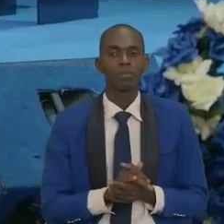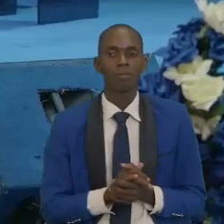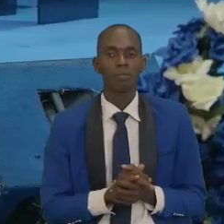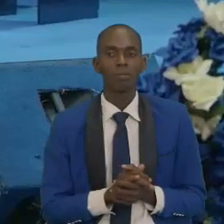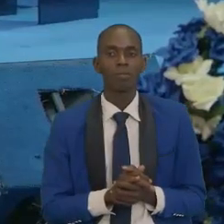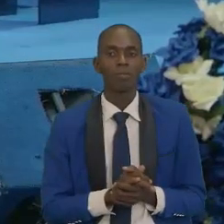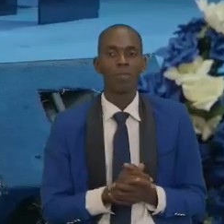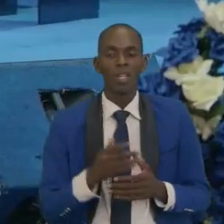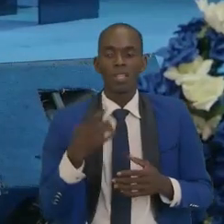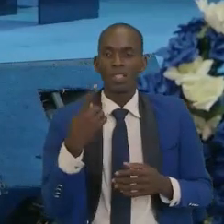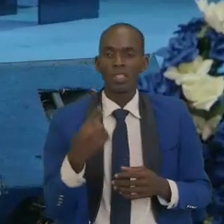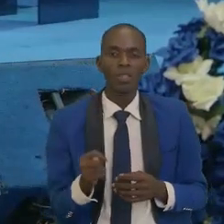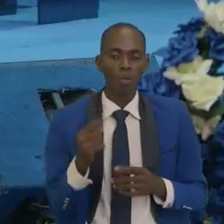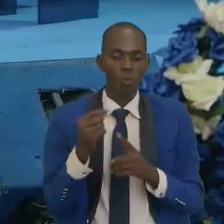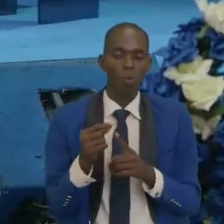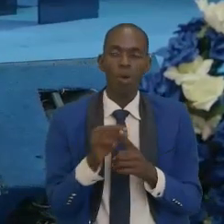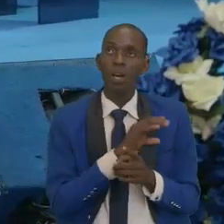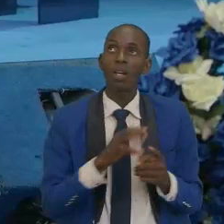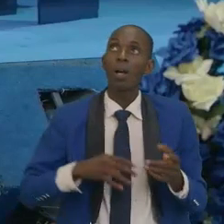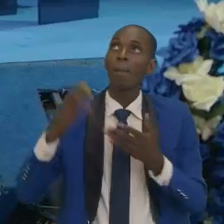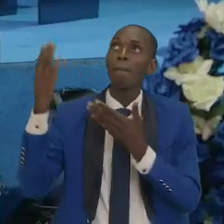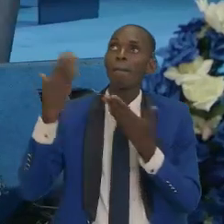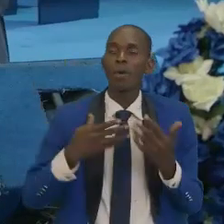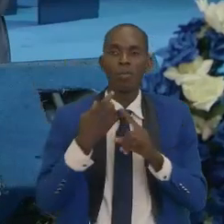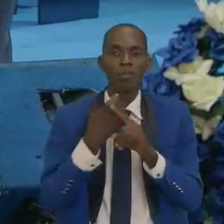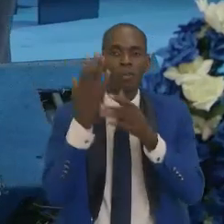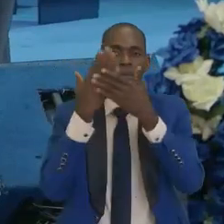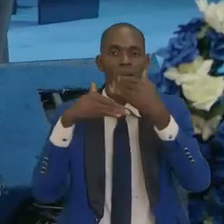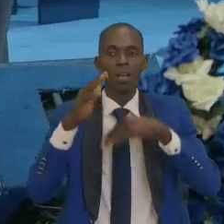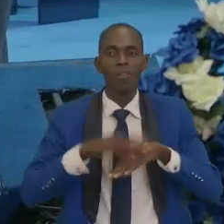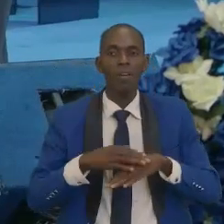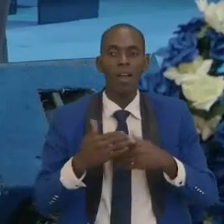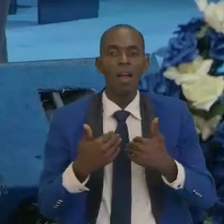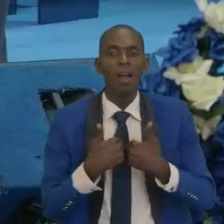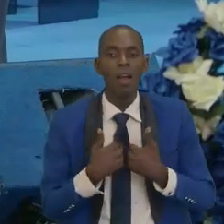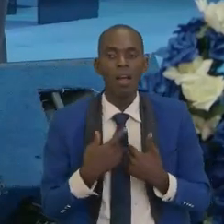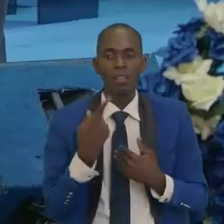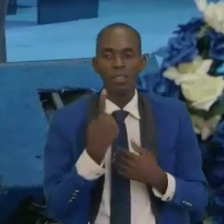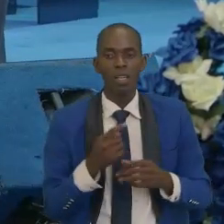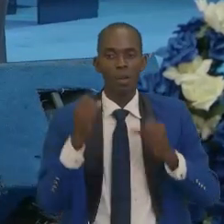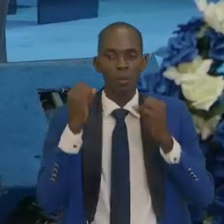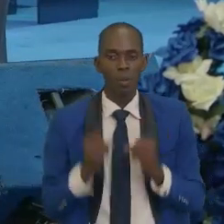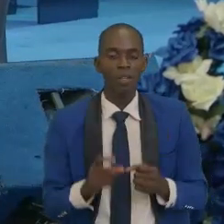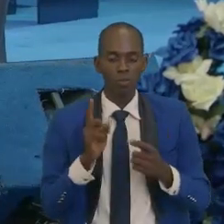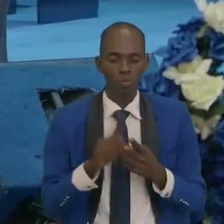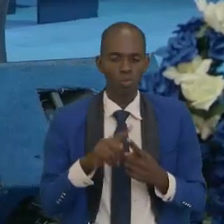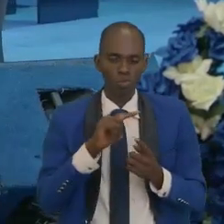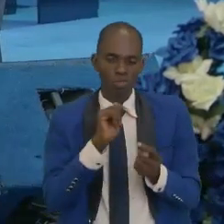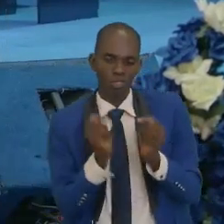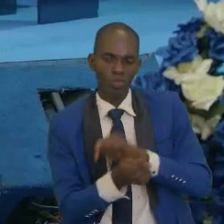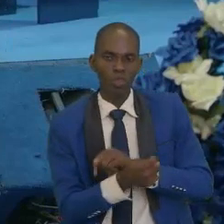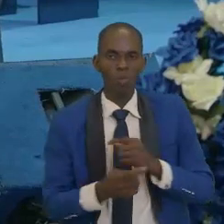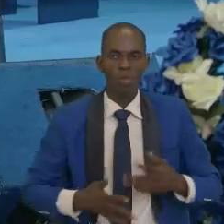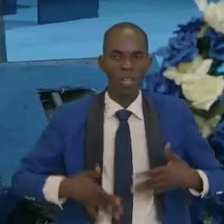The word Christ brought from heaven has the power to transform life and to renew